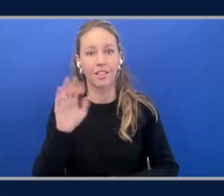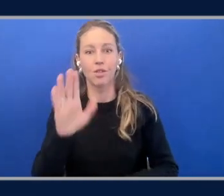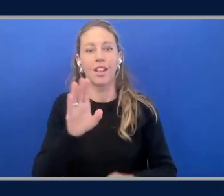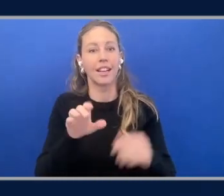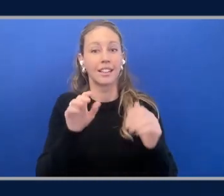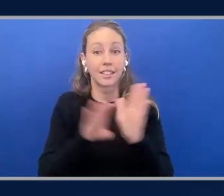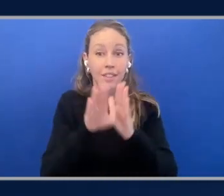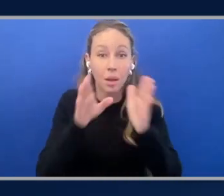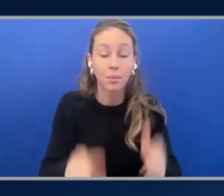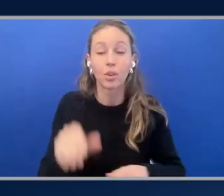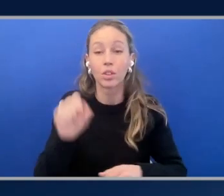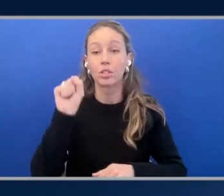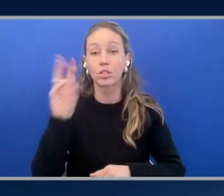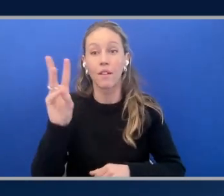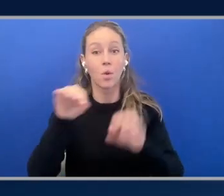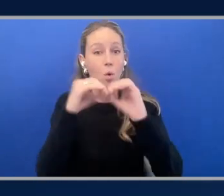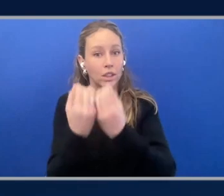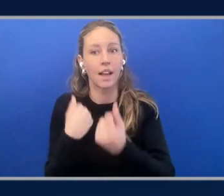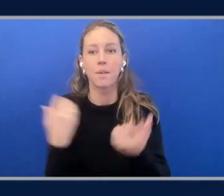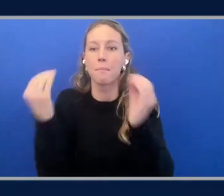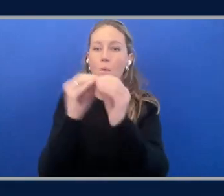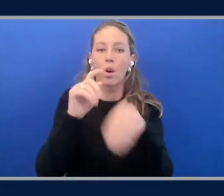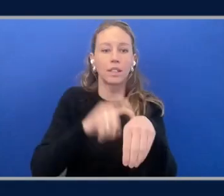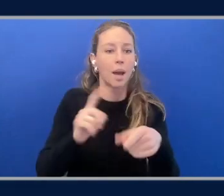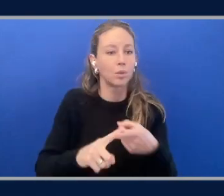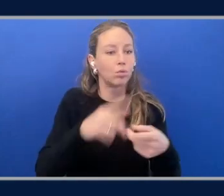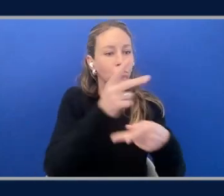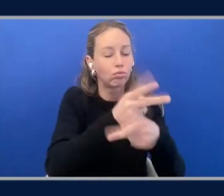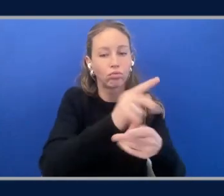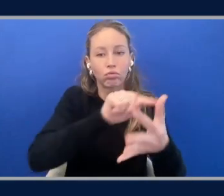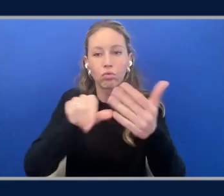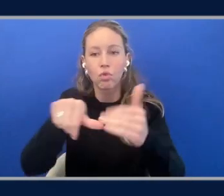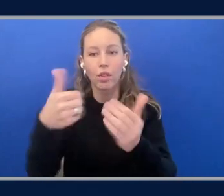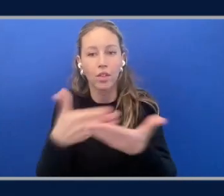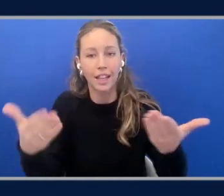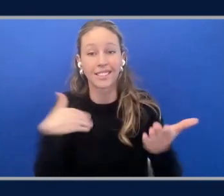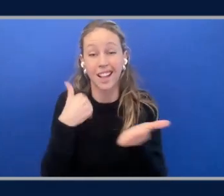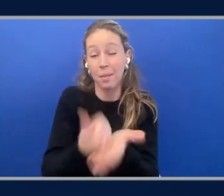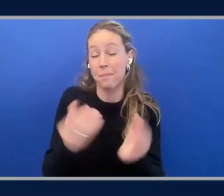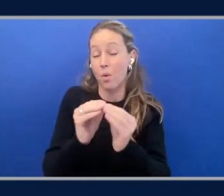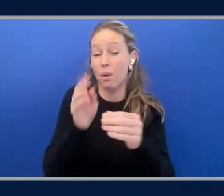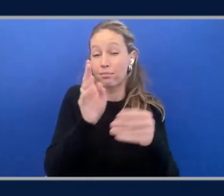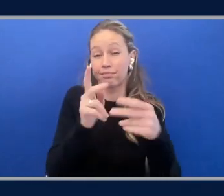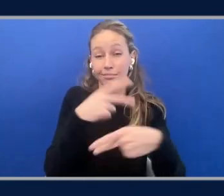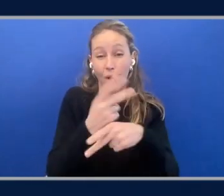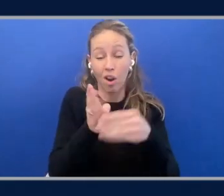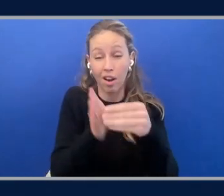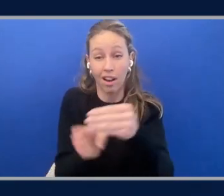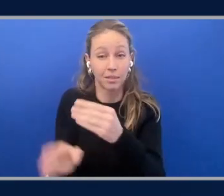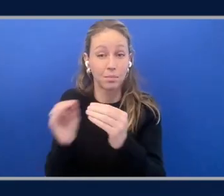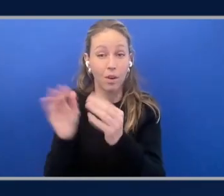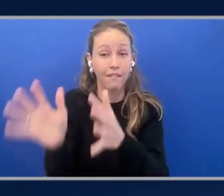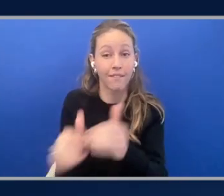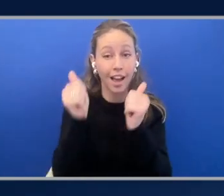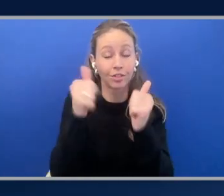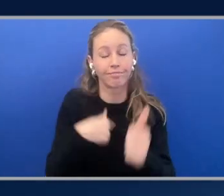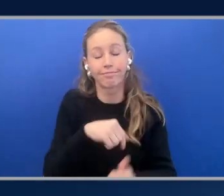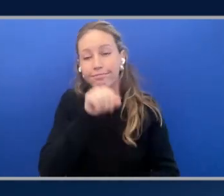engineering organizations to focus on other things and helping them be more productive faster. So I love it. Thanks so much for